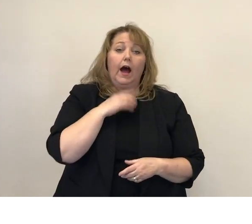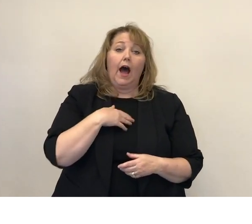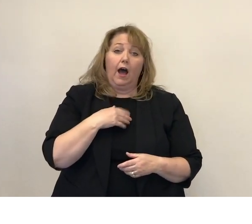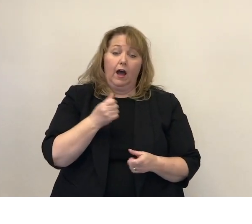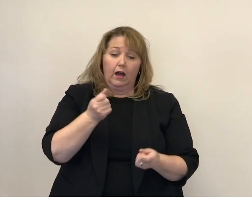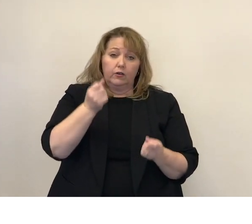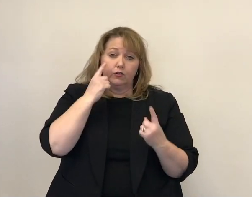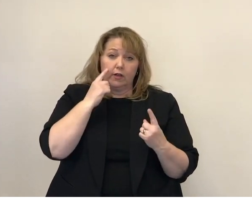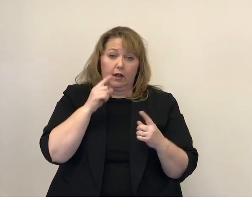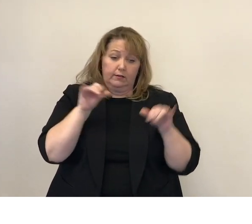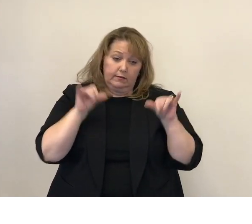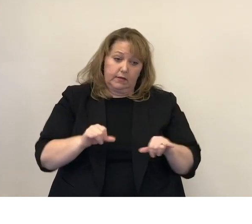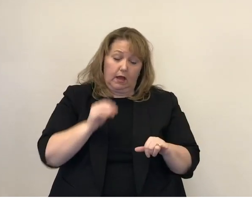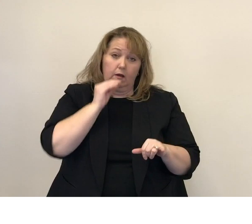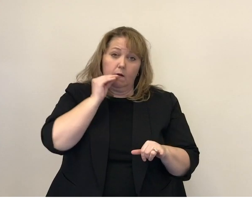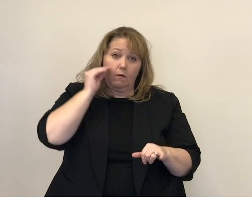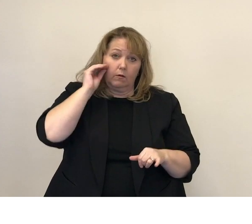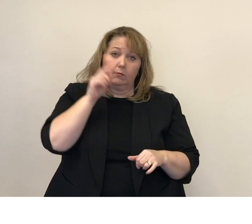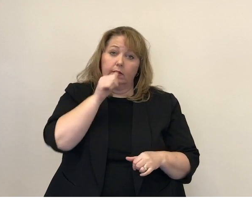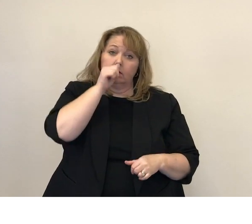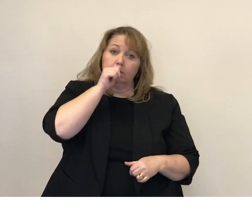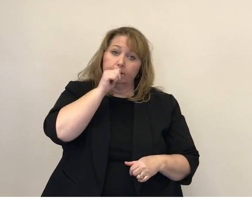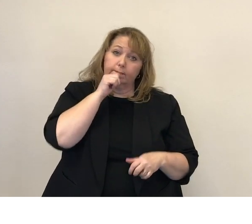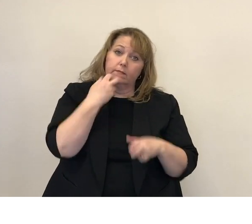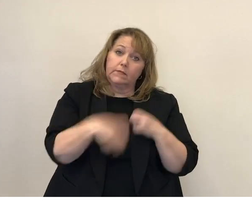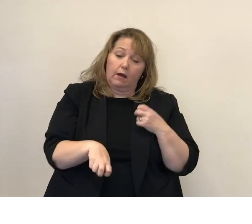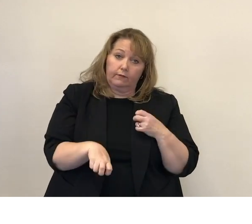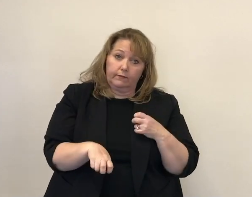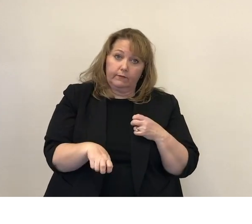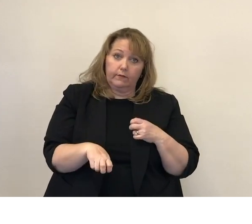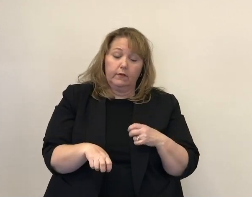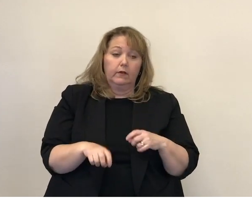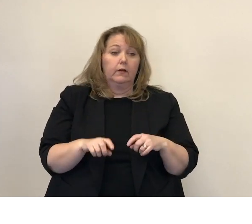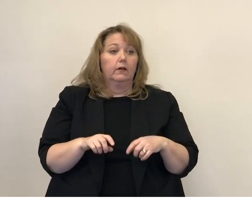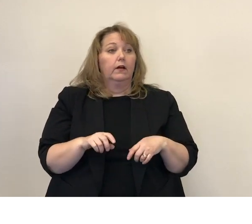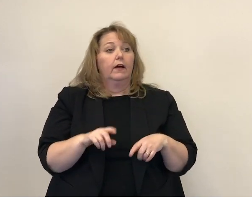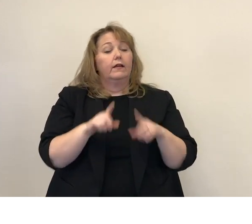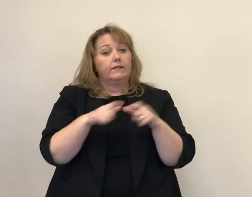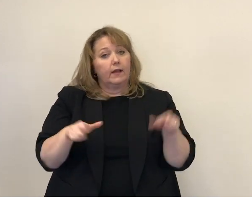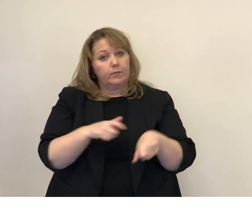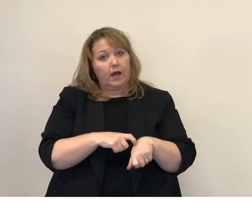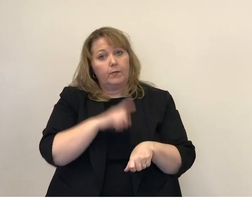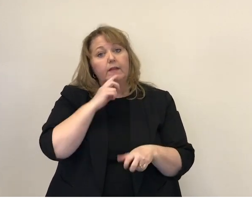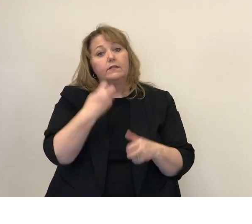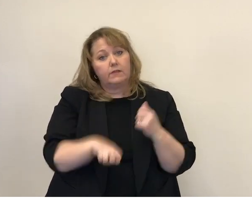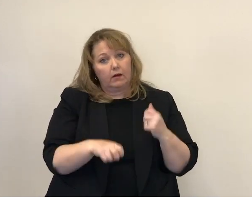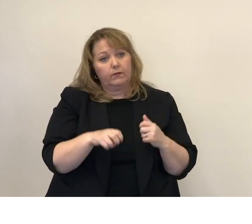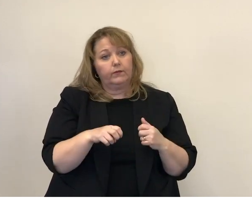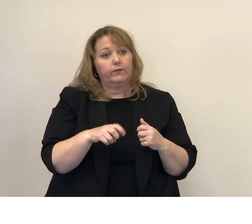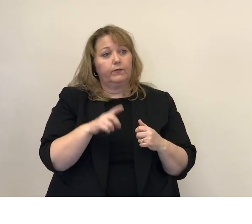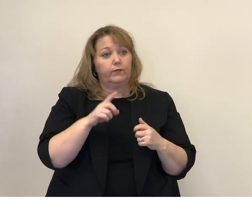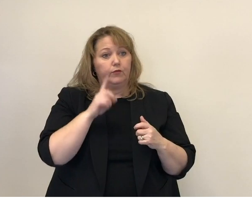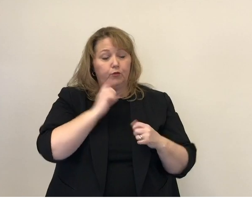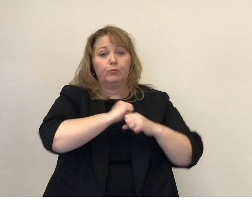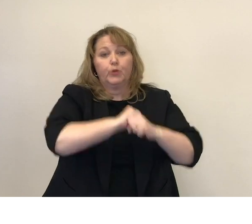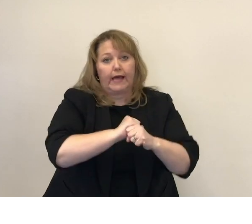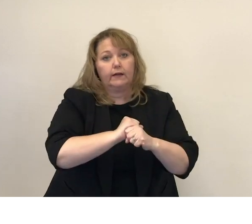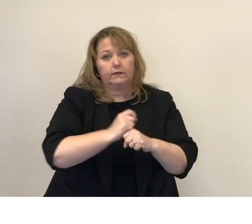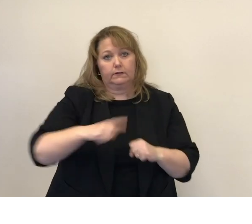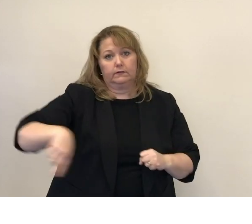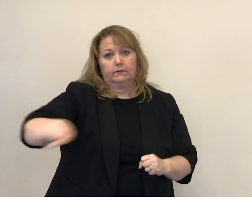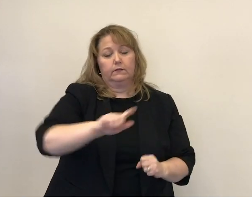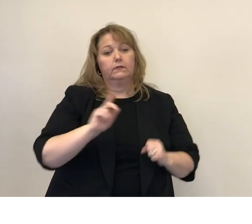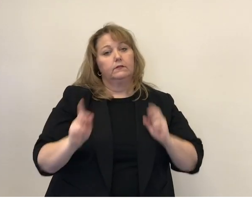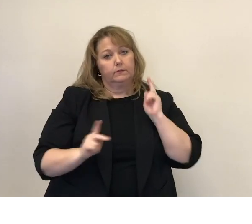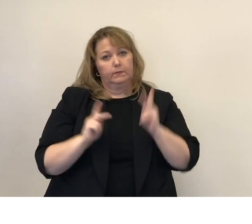understand that, but it's tough for it to have Nevadans die on your watch. I fully understand that, and those are the instances I